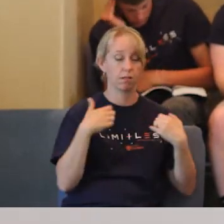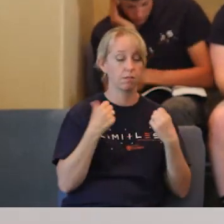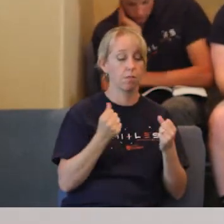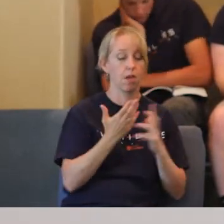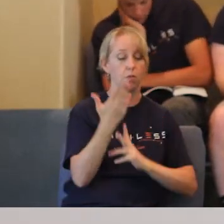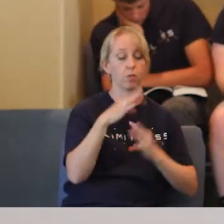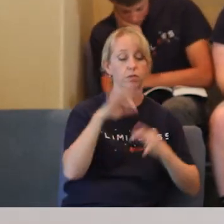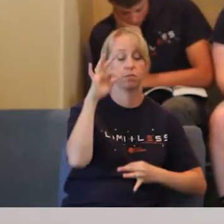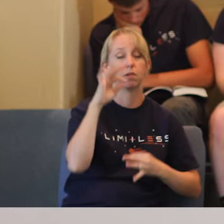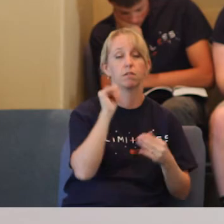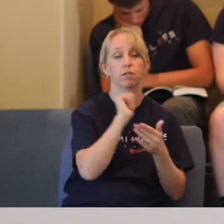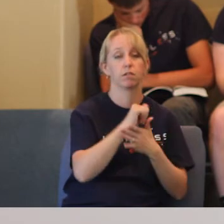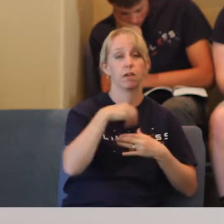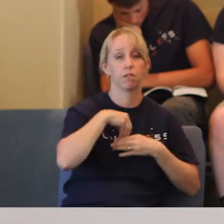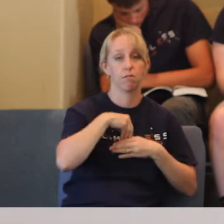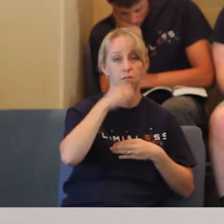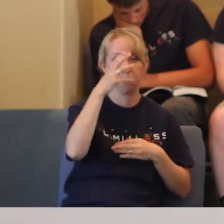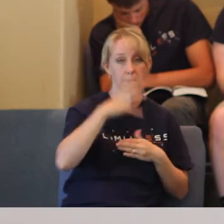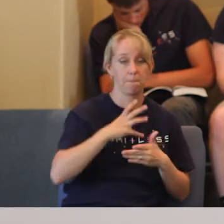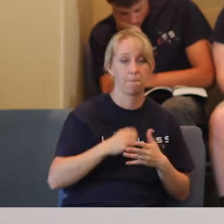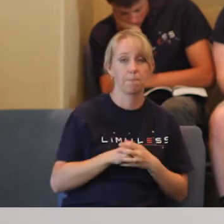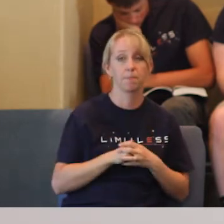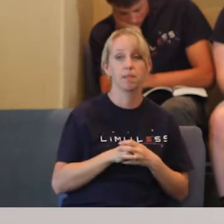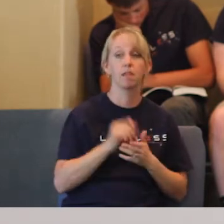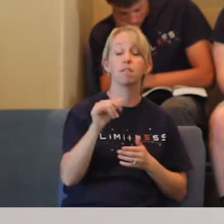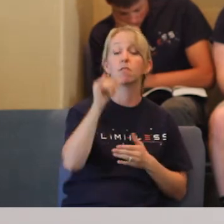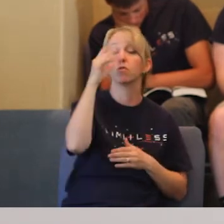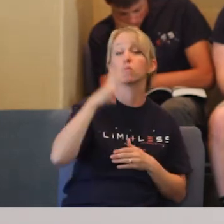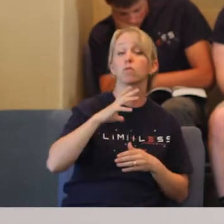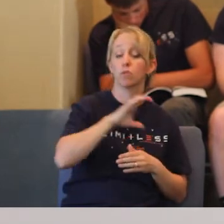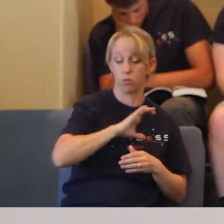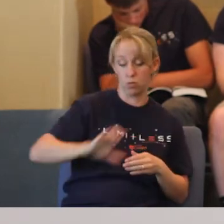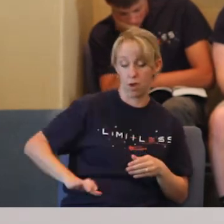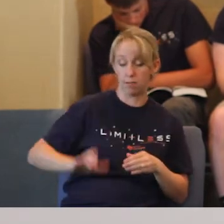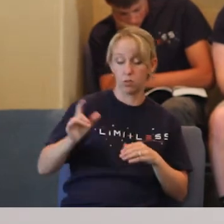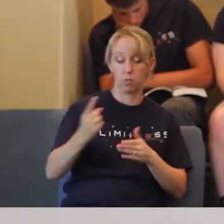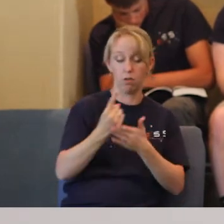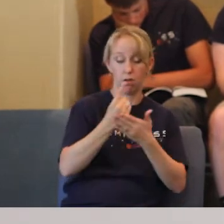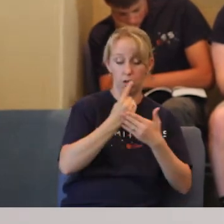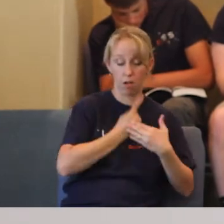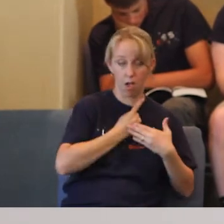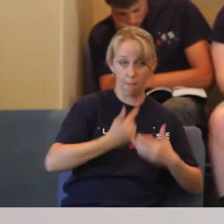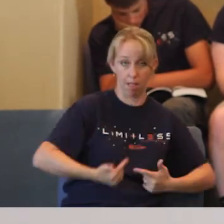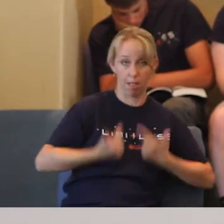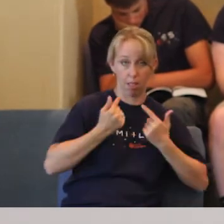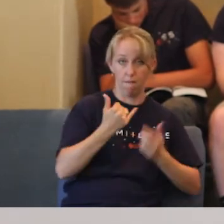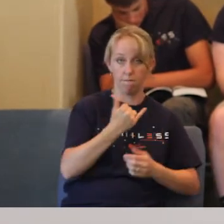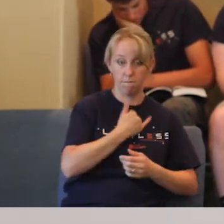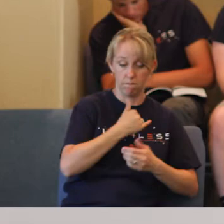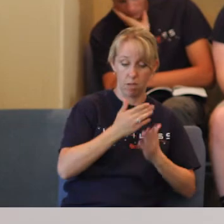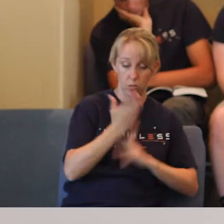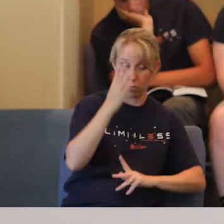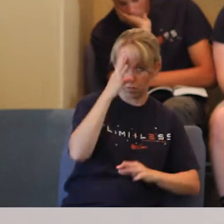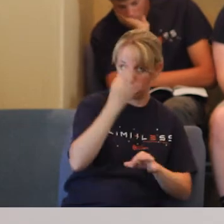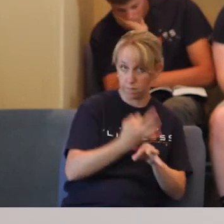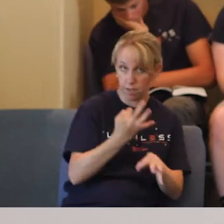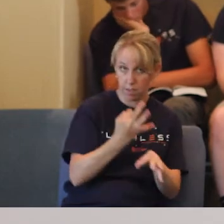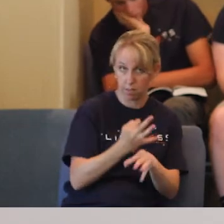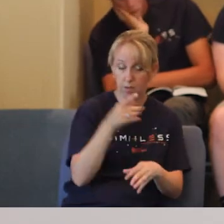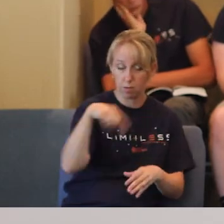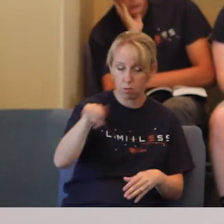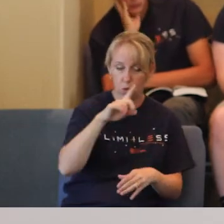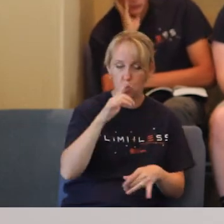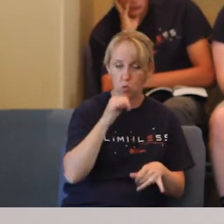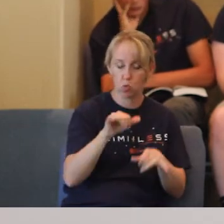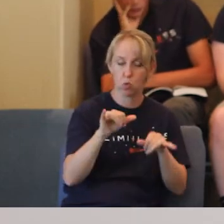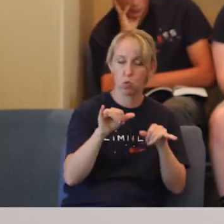that Christ may dwell in your hearts through faith, that you, being rooted and grounded in love,